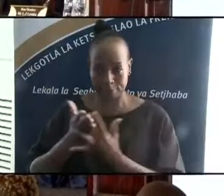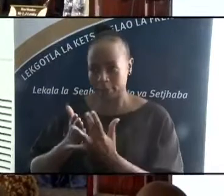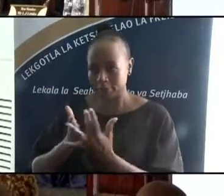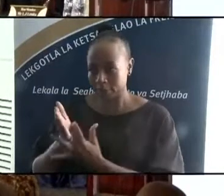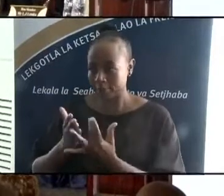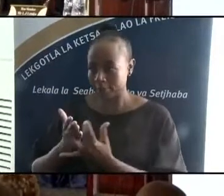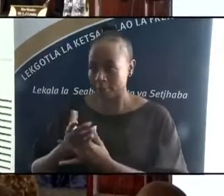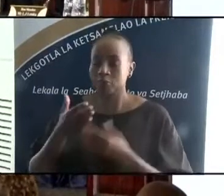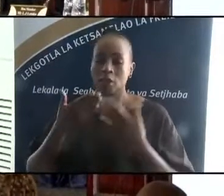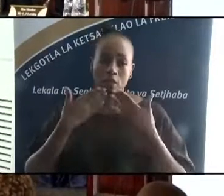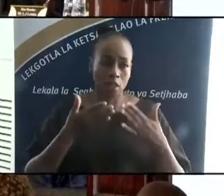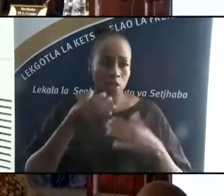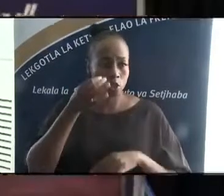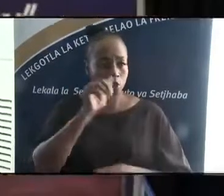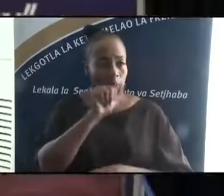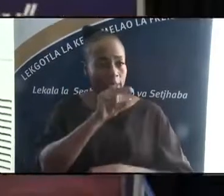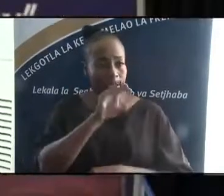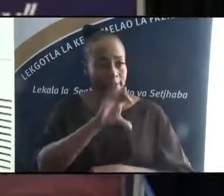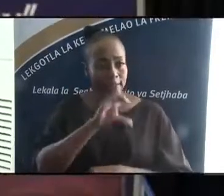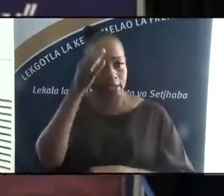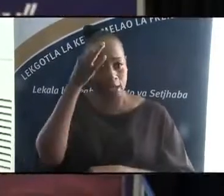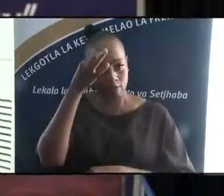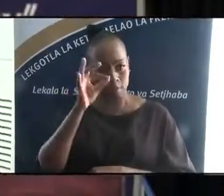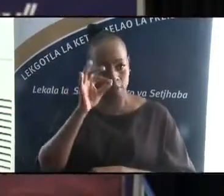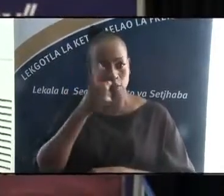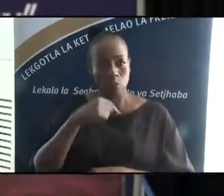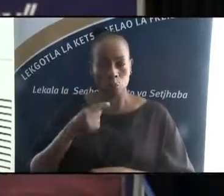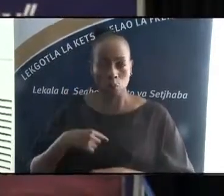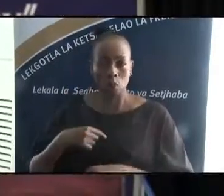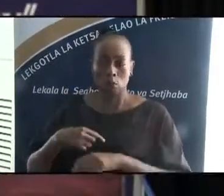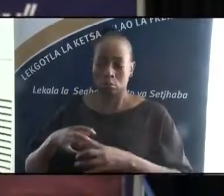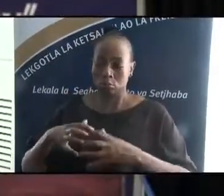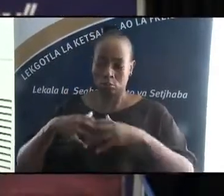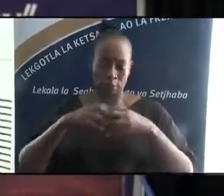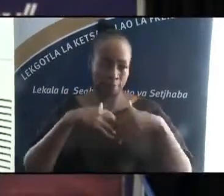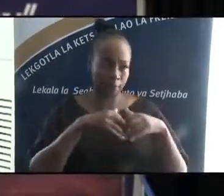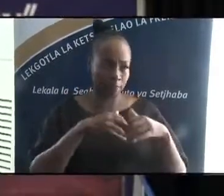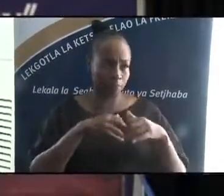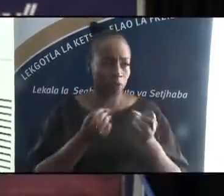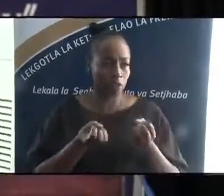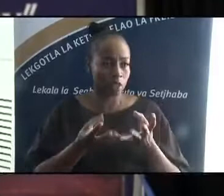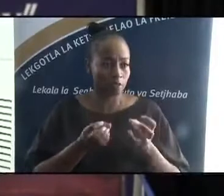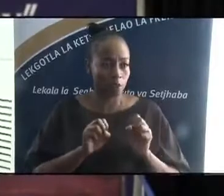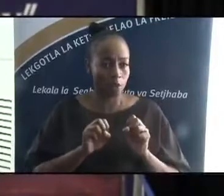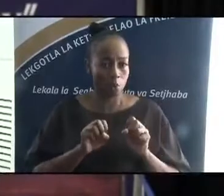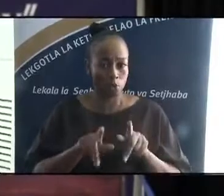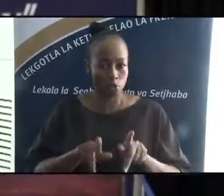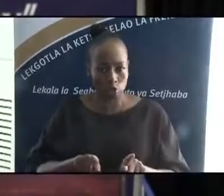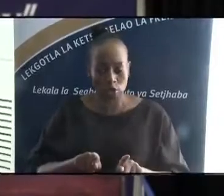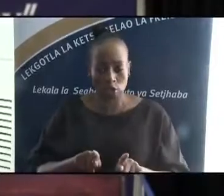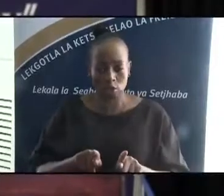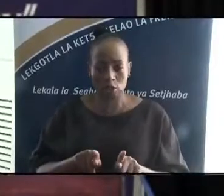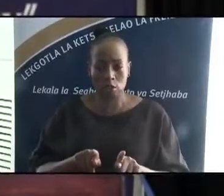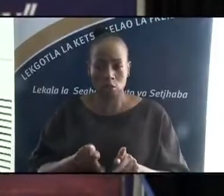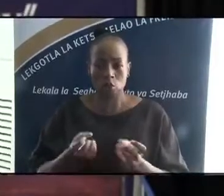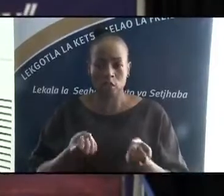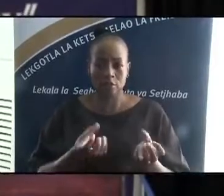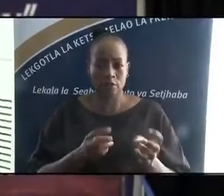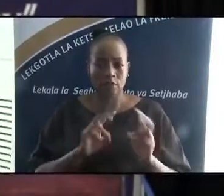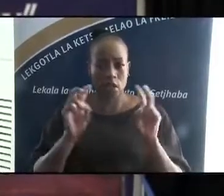support the national government's effort on reforming the electricity sector to allow a competitive power supply to